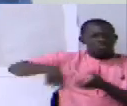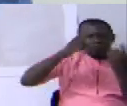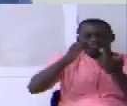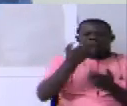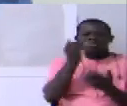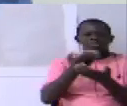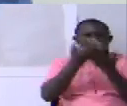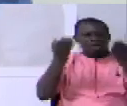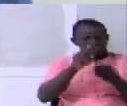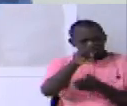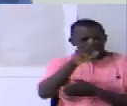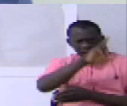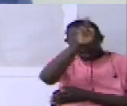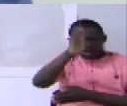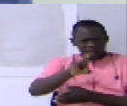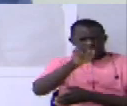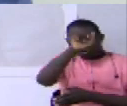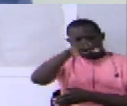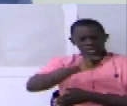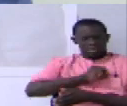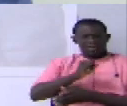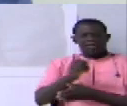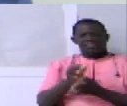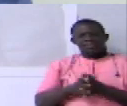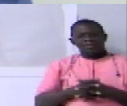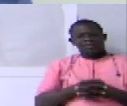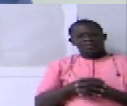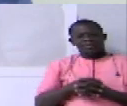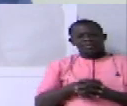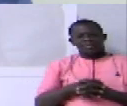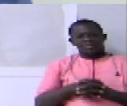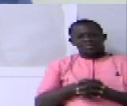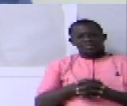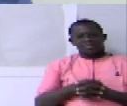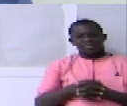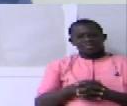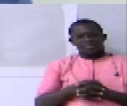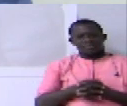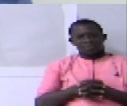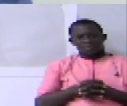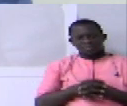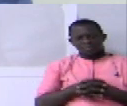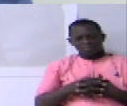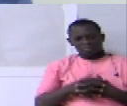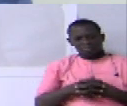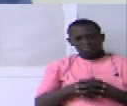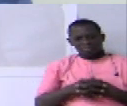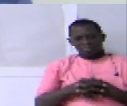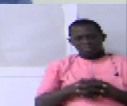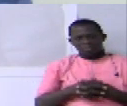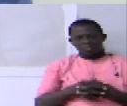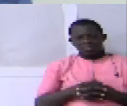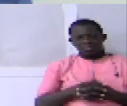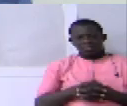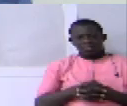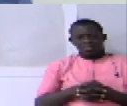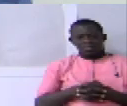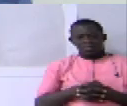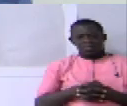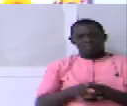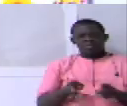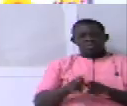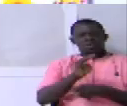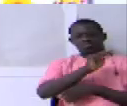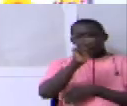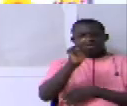me fanyinin kanyin na dunko. Muna na nyilube kanyin domoro tai ka fayi. Dalila le bako ma wina me fanyinin kawala.